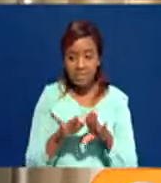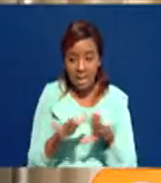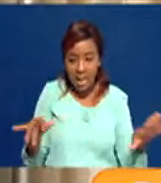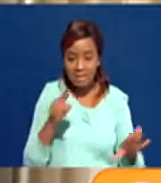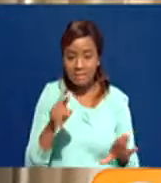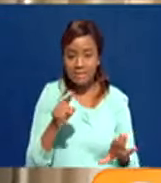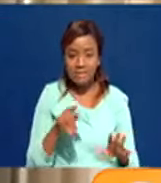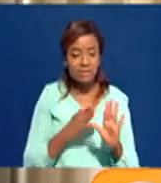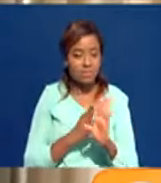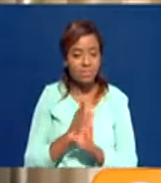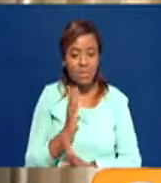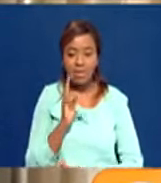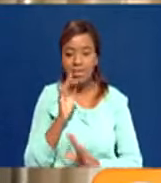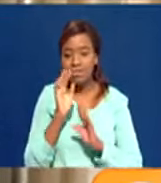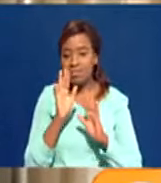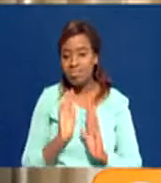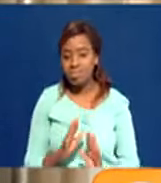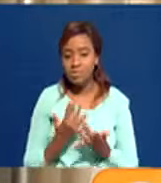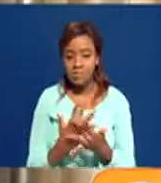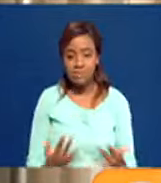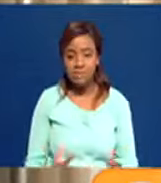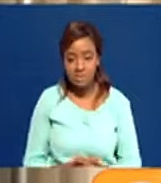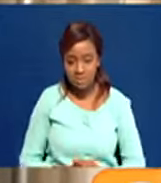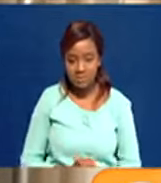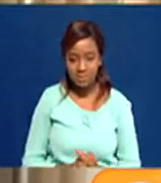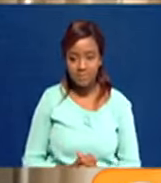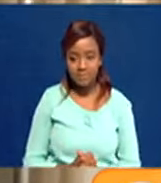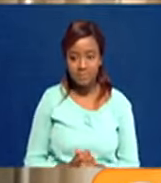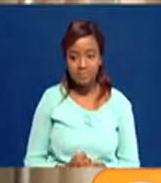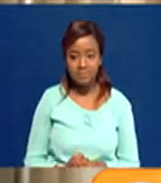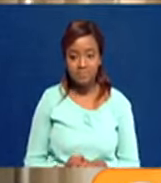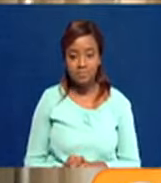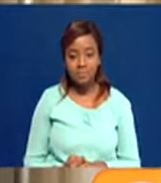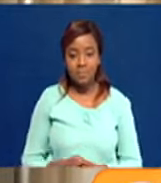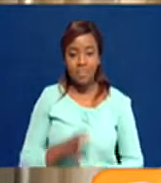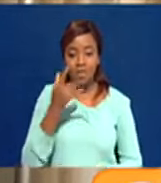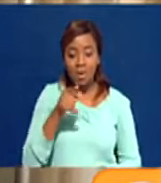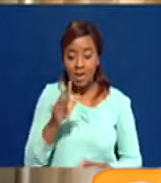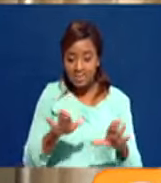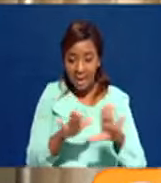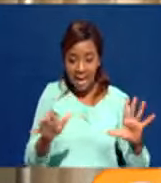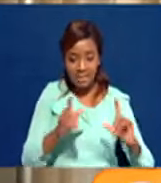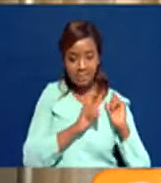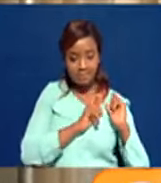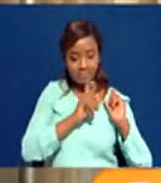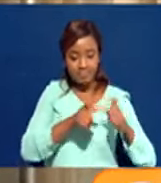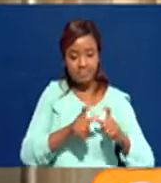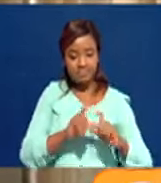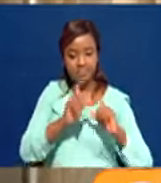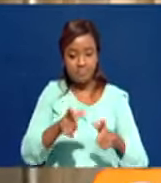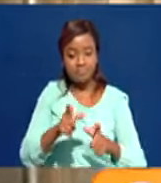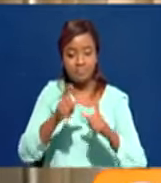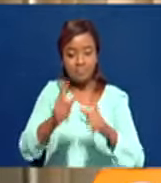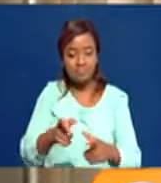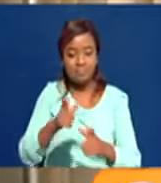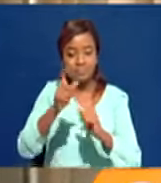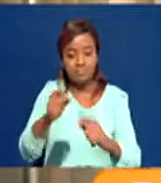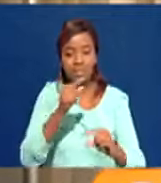thing. Because that is what was given from one generation to another in form